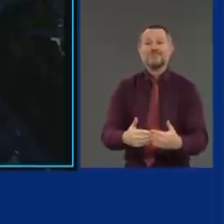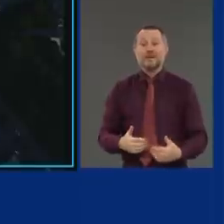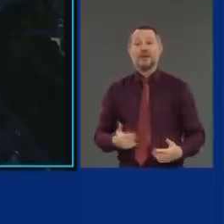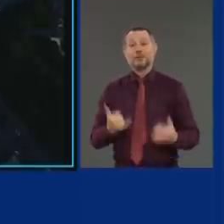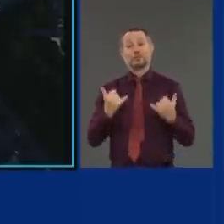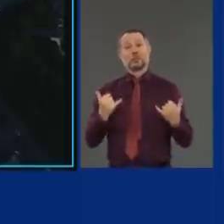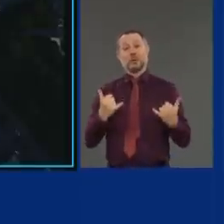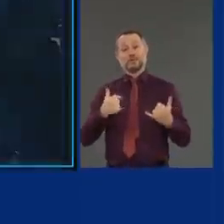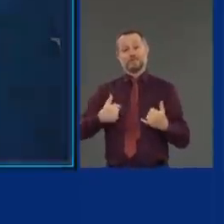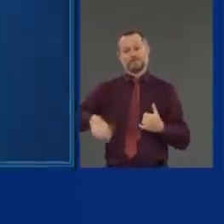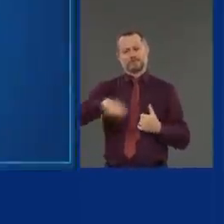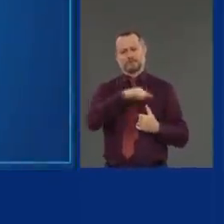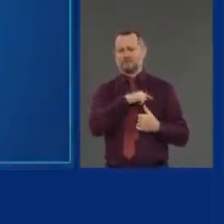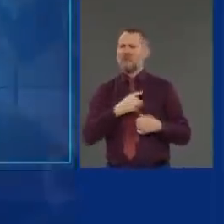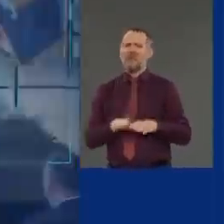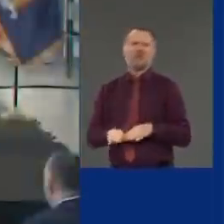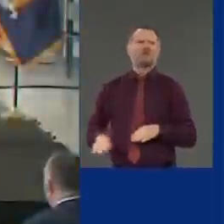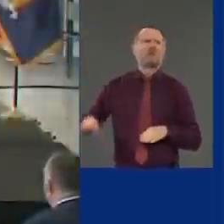vision.